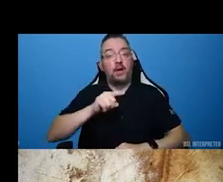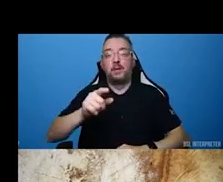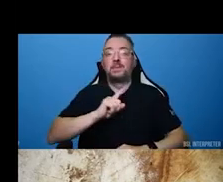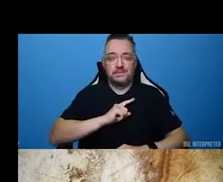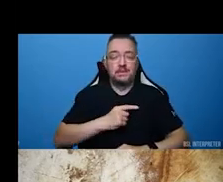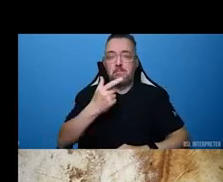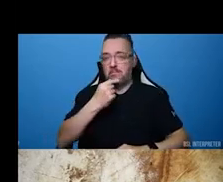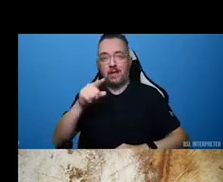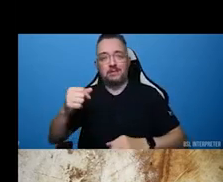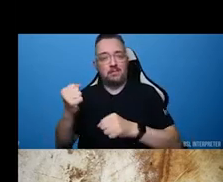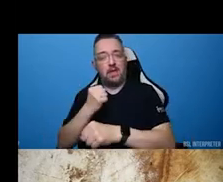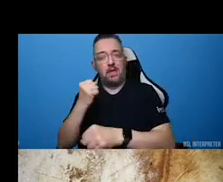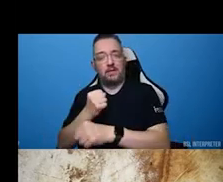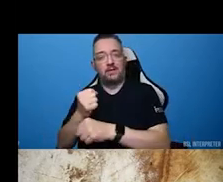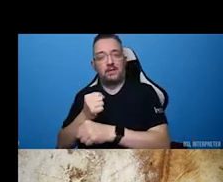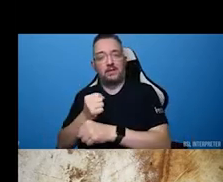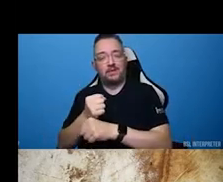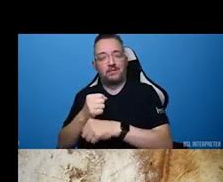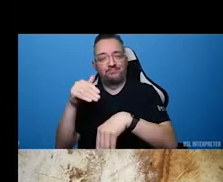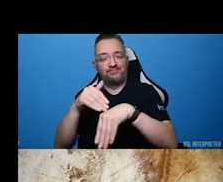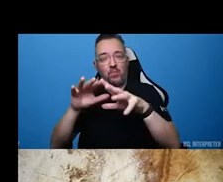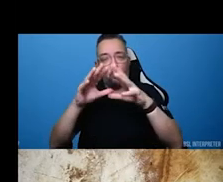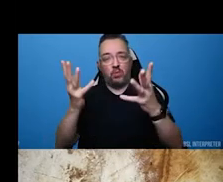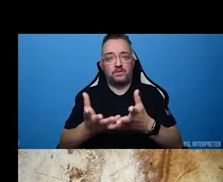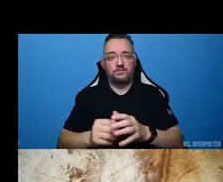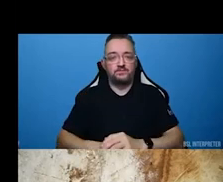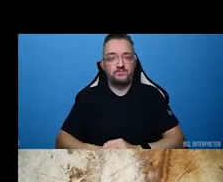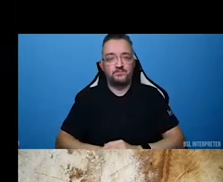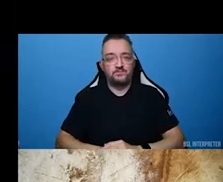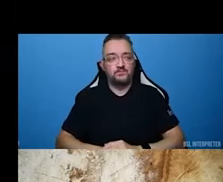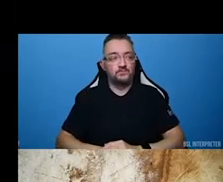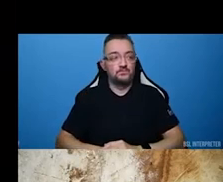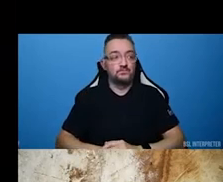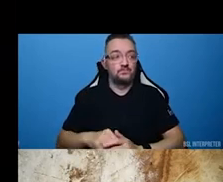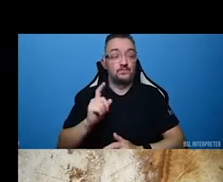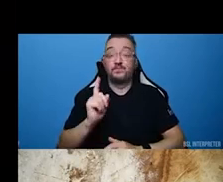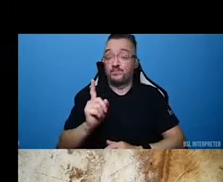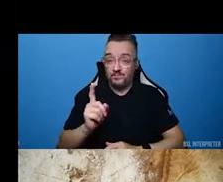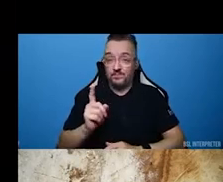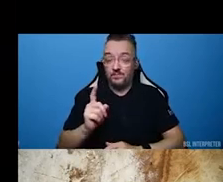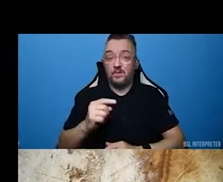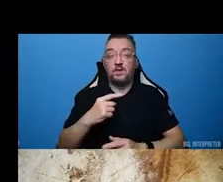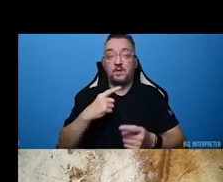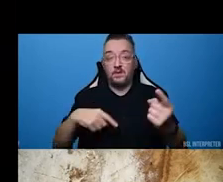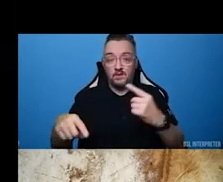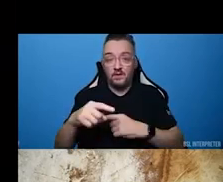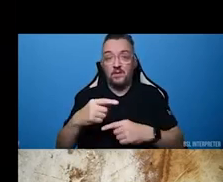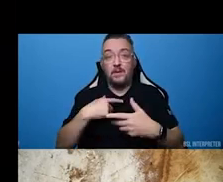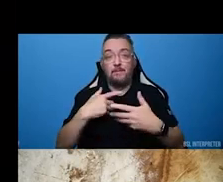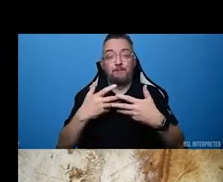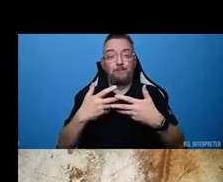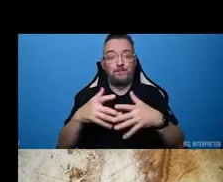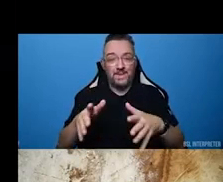on the world. This to the extent that we are effectively